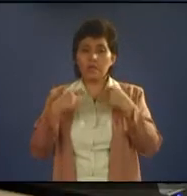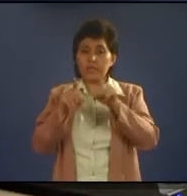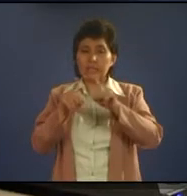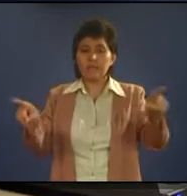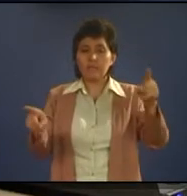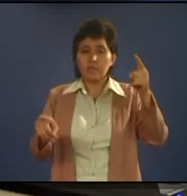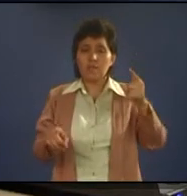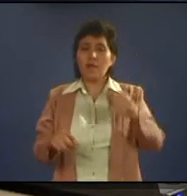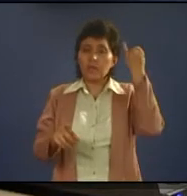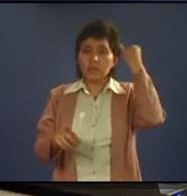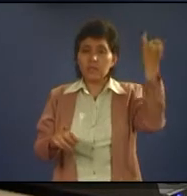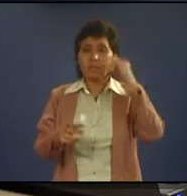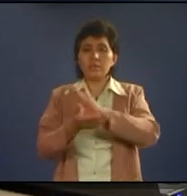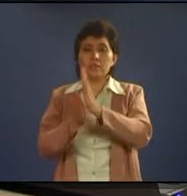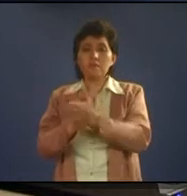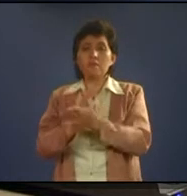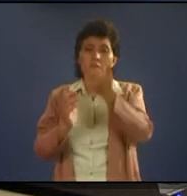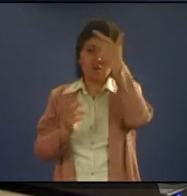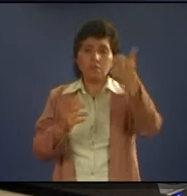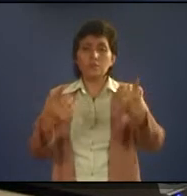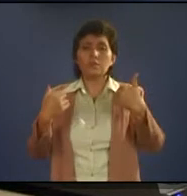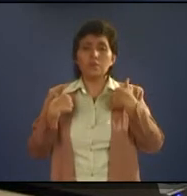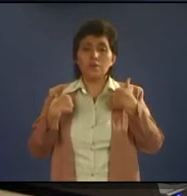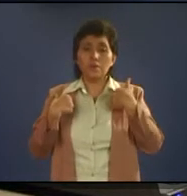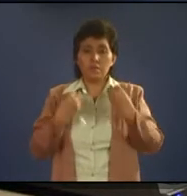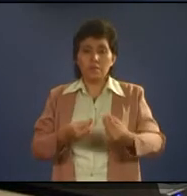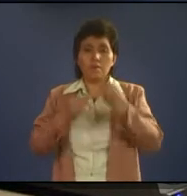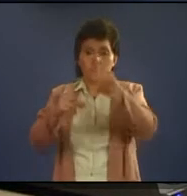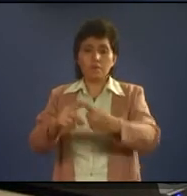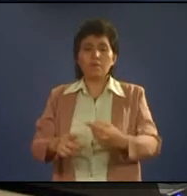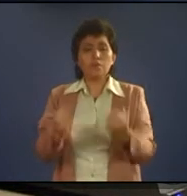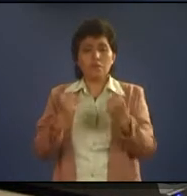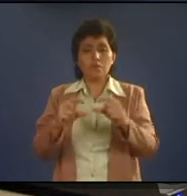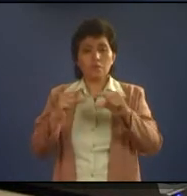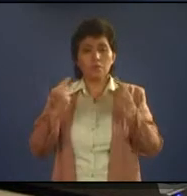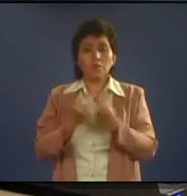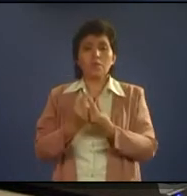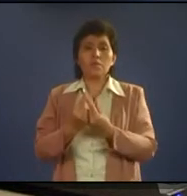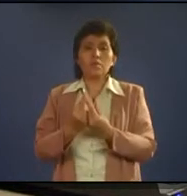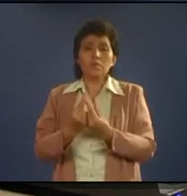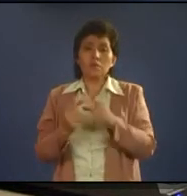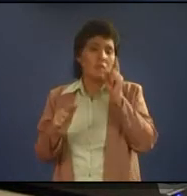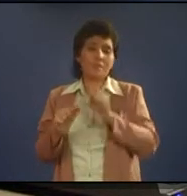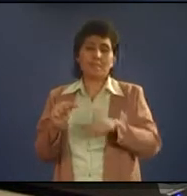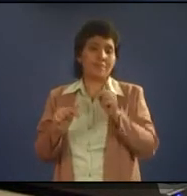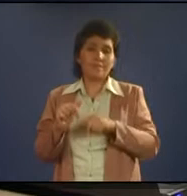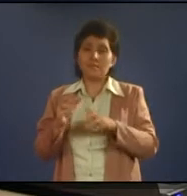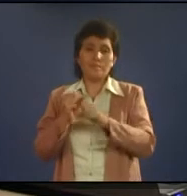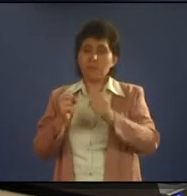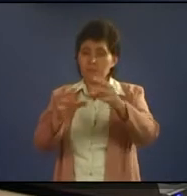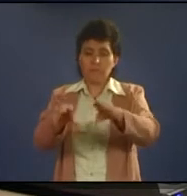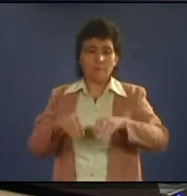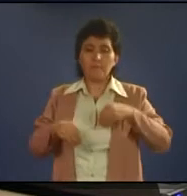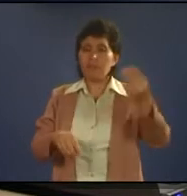out because the group cohesiveness is so strong that people do not welcome your own opinion, okay? It happens in